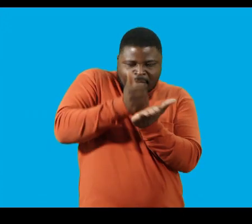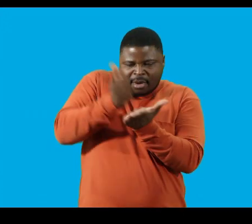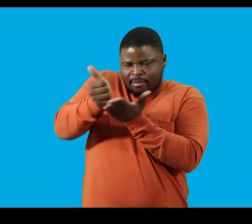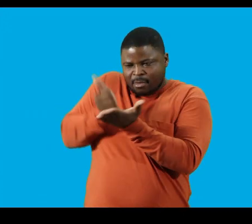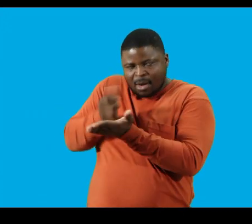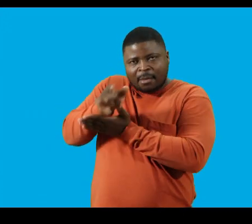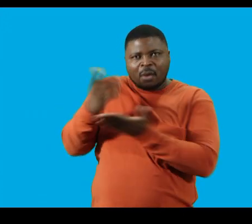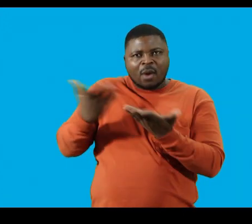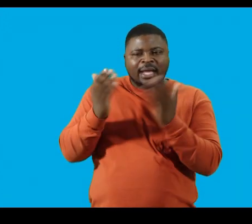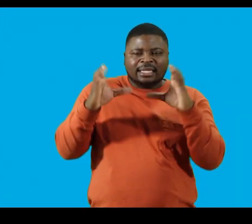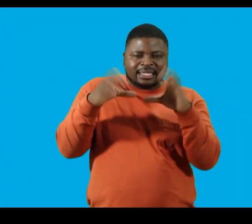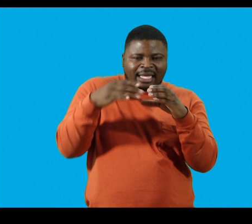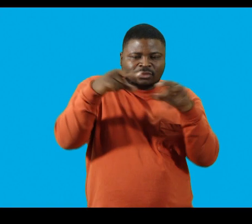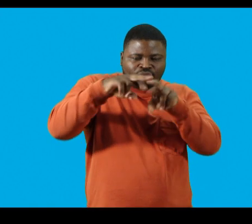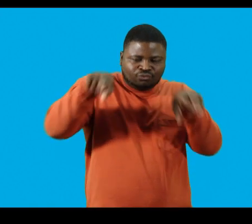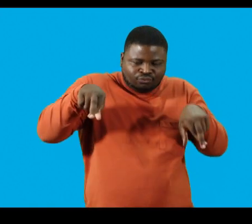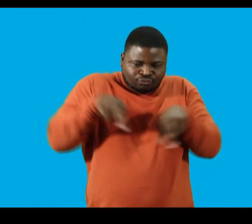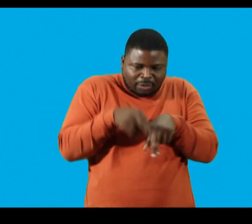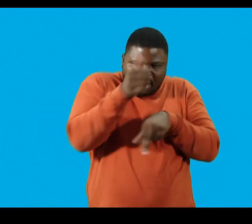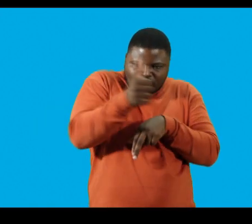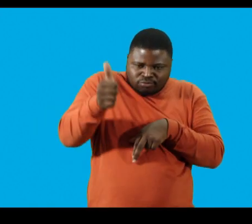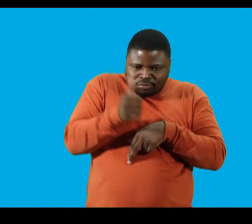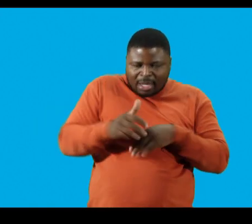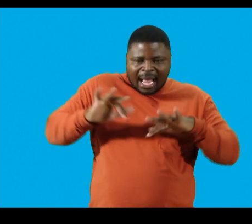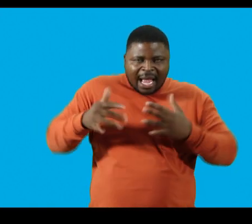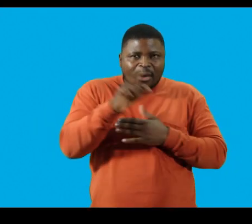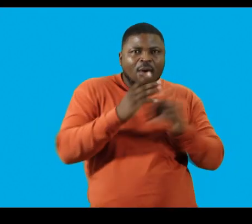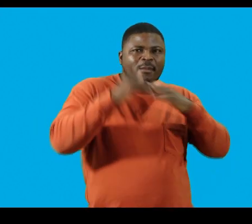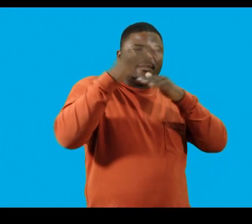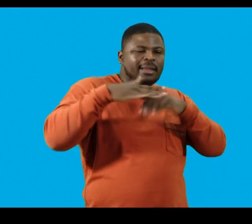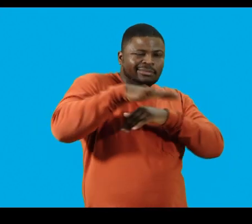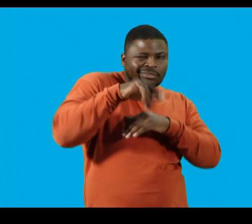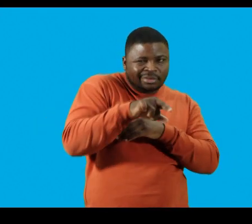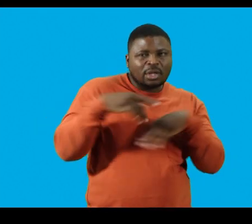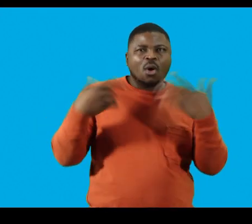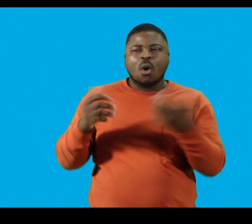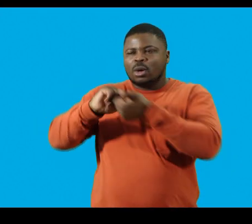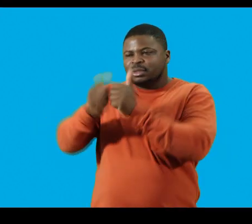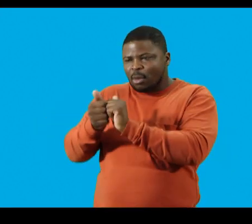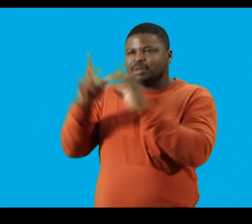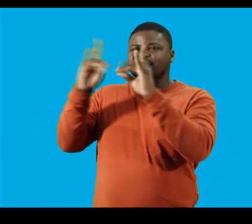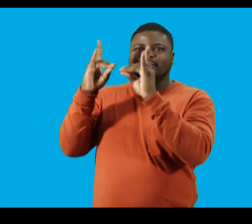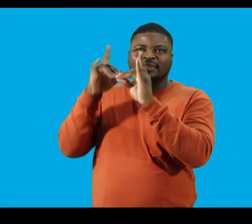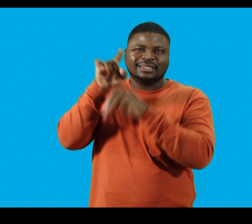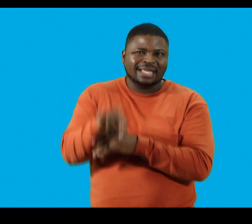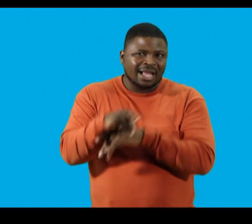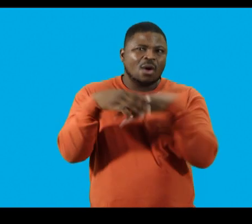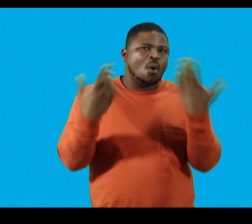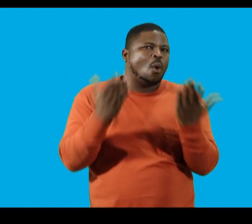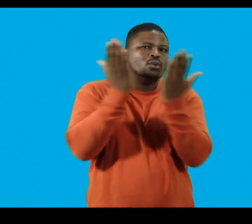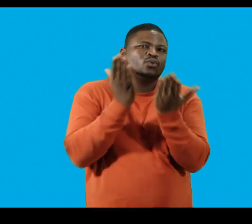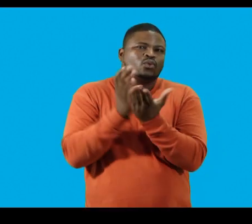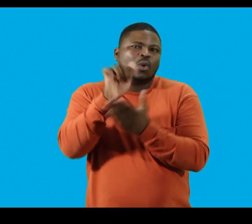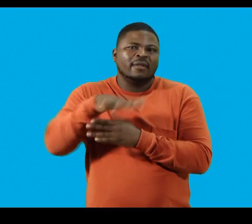classroom, a layout of buildings or sports field at a school, a layout